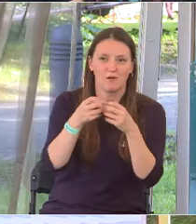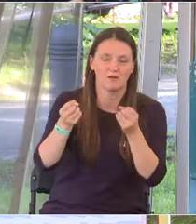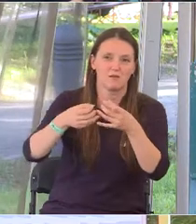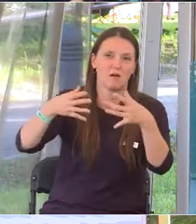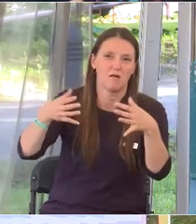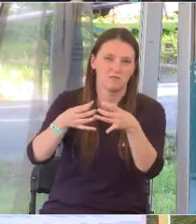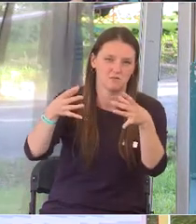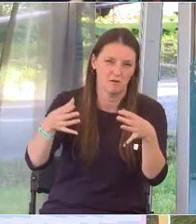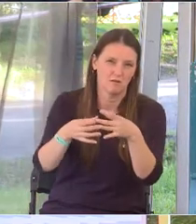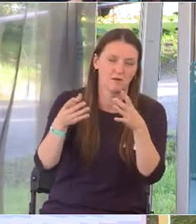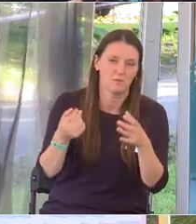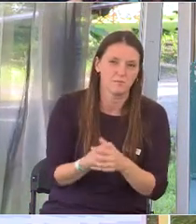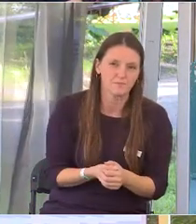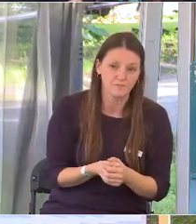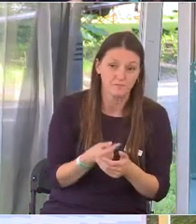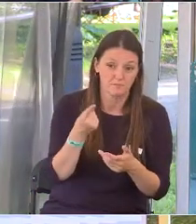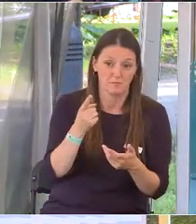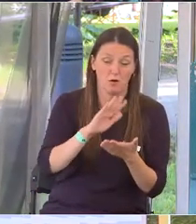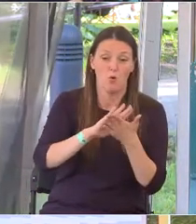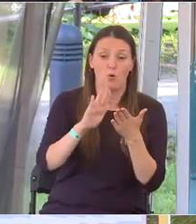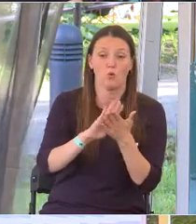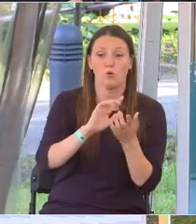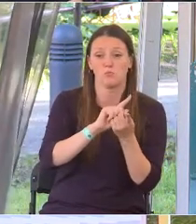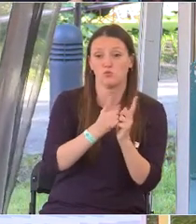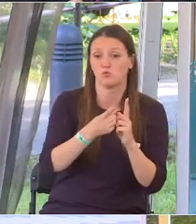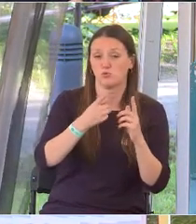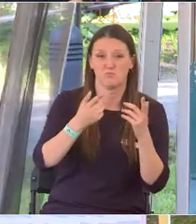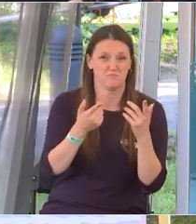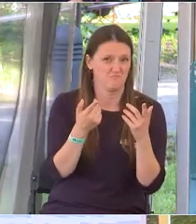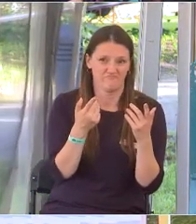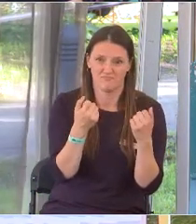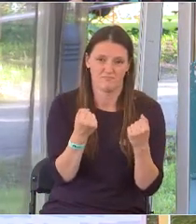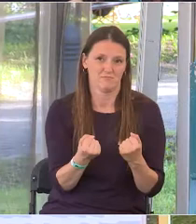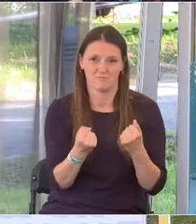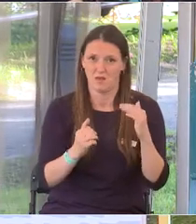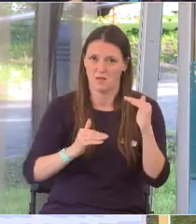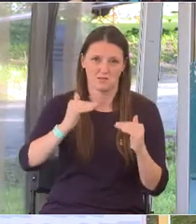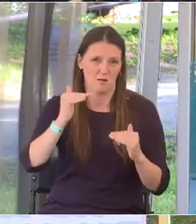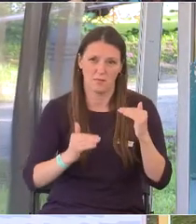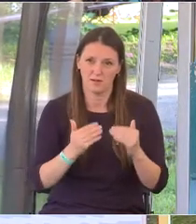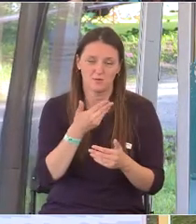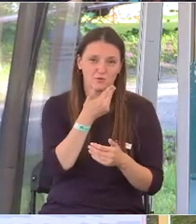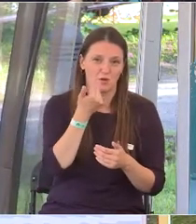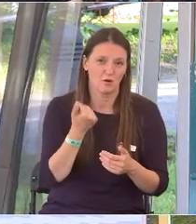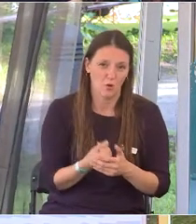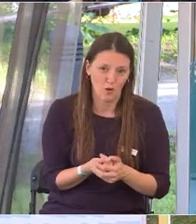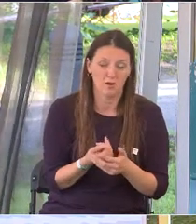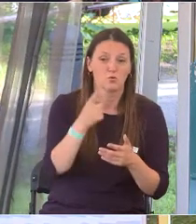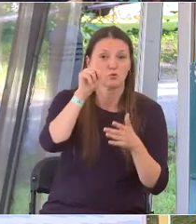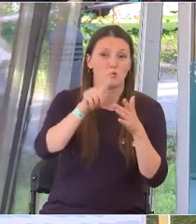this conflict to destabilize the situation by breaking the trust among the people and breaking the trust between people and